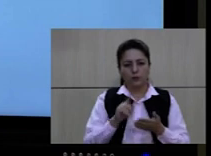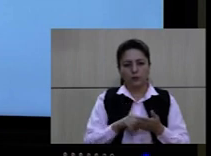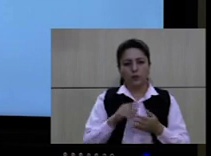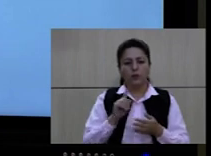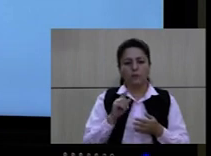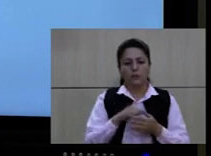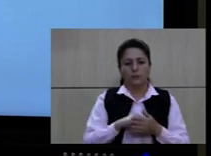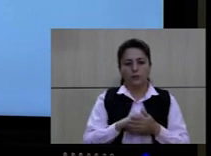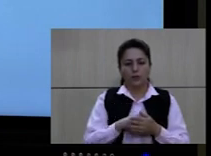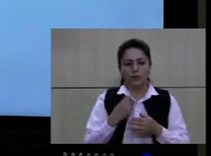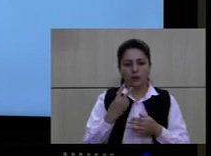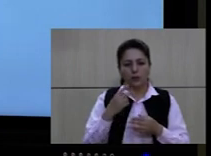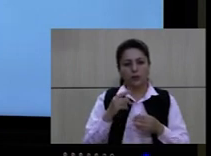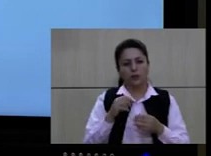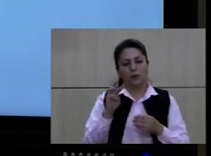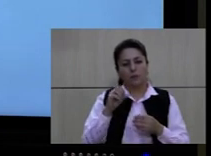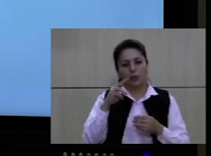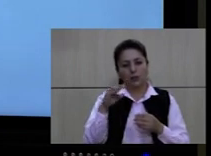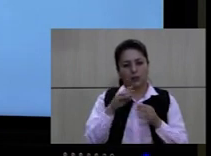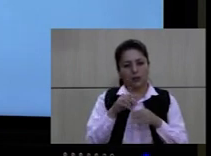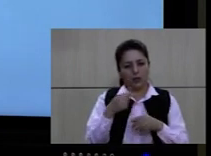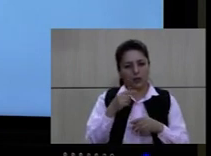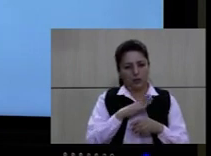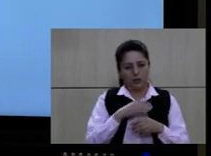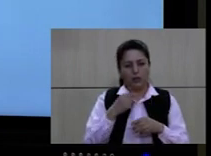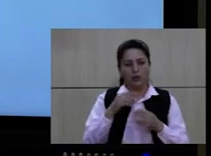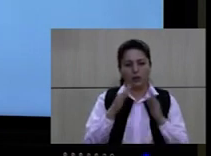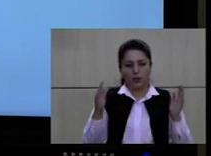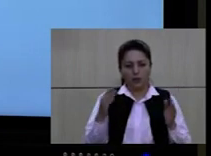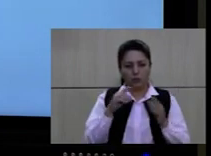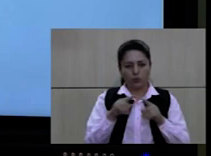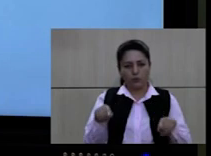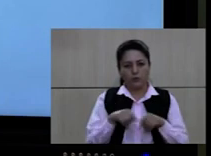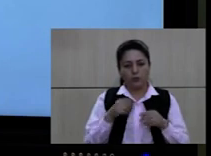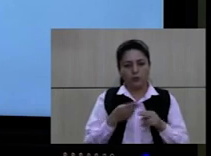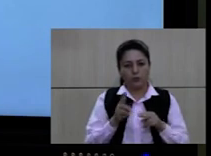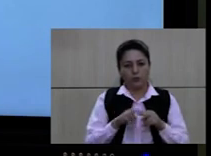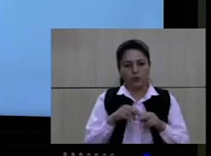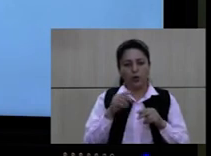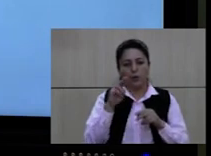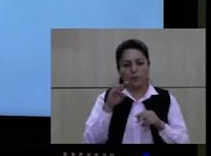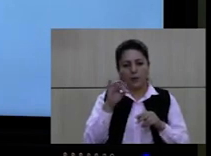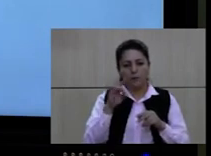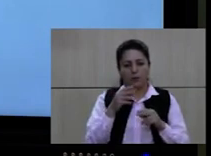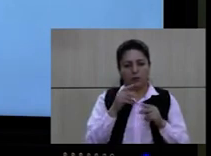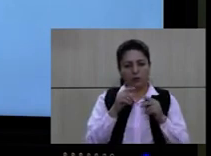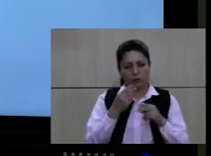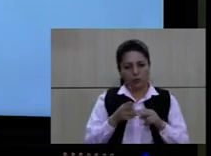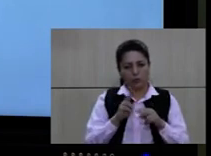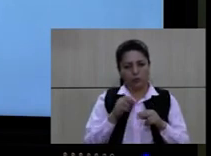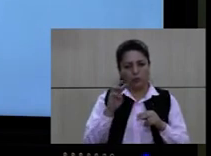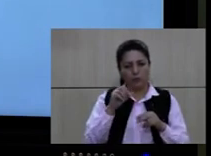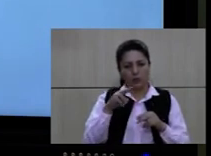nima uchun ikkita medianani ayirib tashladik? Katta uchburchak uchun, perimetri uchun mediana kerak